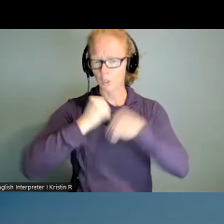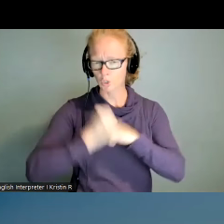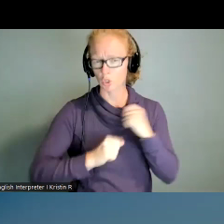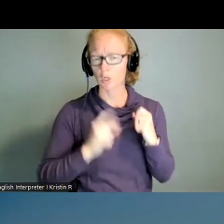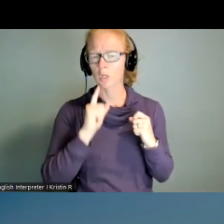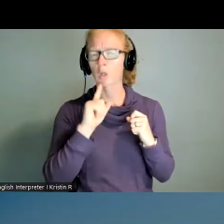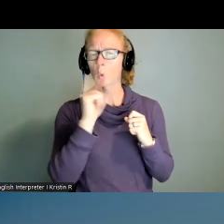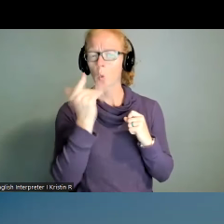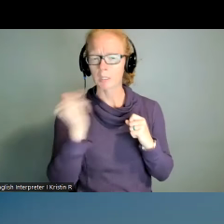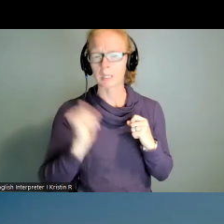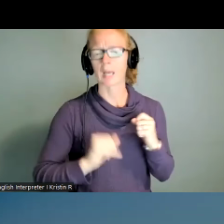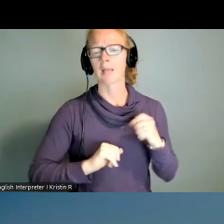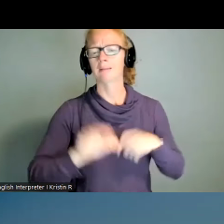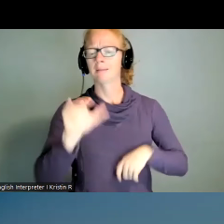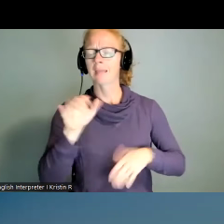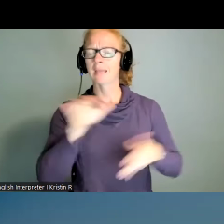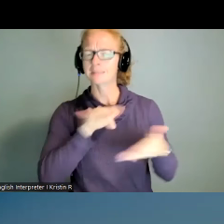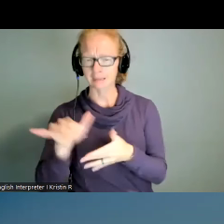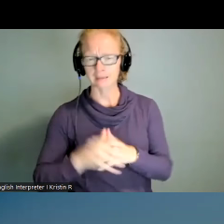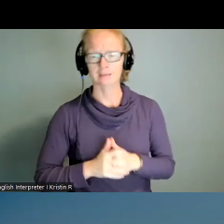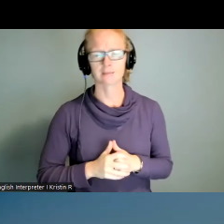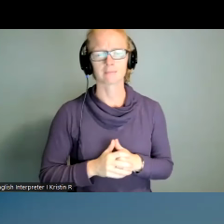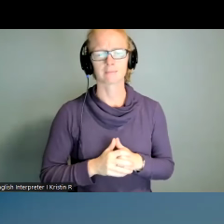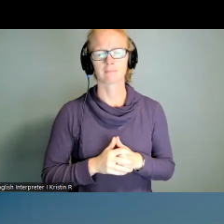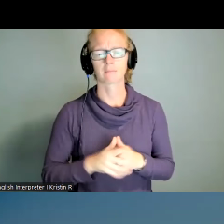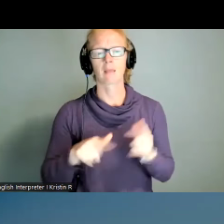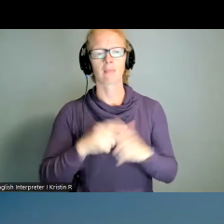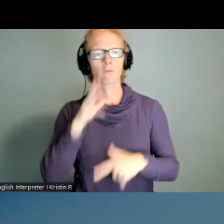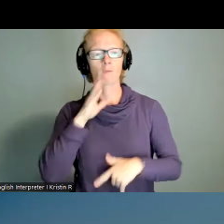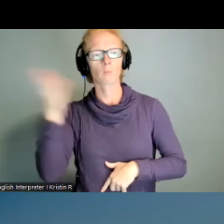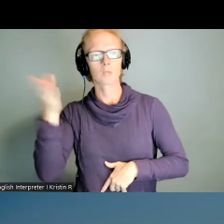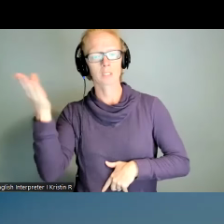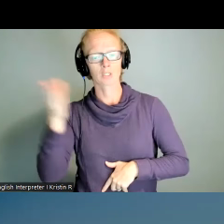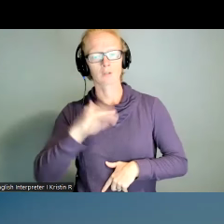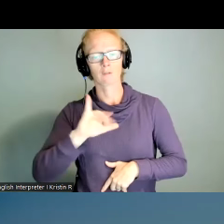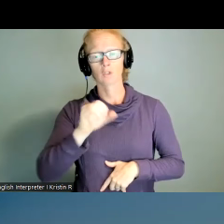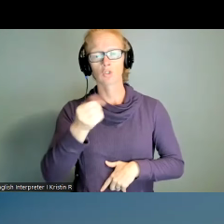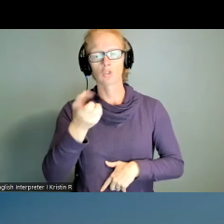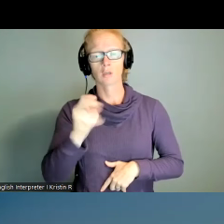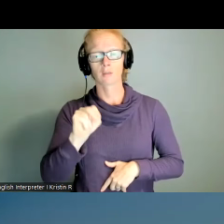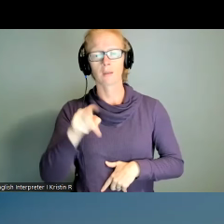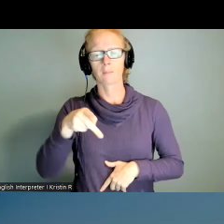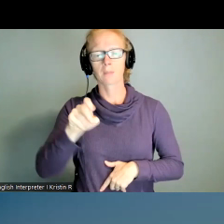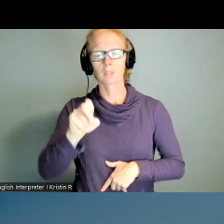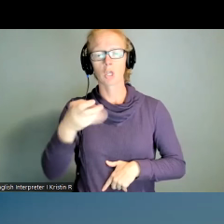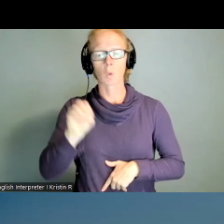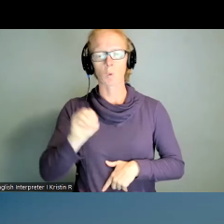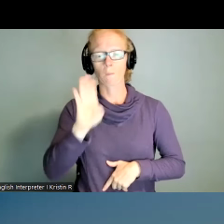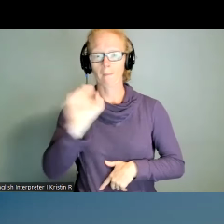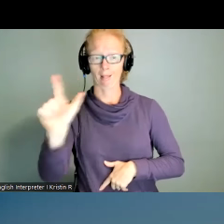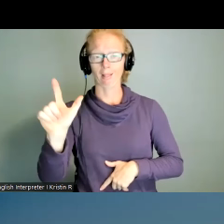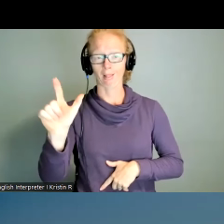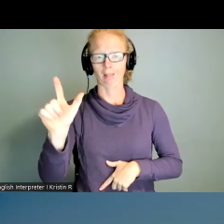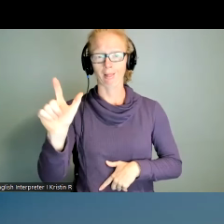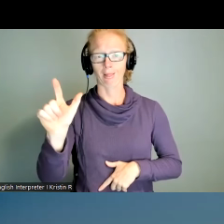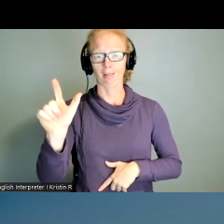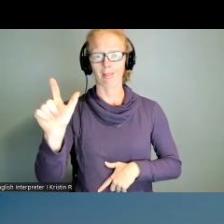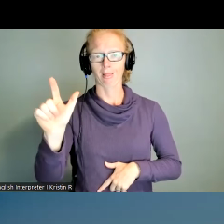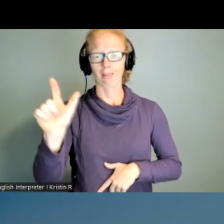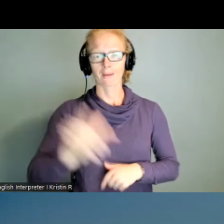the region. This will be then followed by a presentation from Jonathan Pacheco-Bell and Walter Simbab, both from South Bay